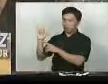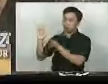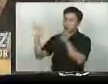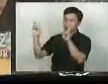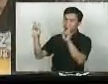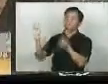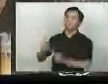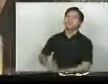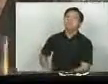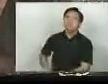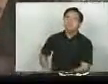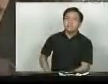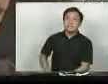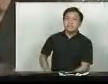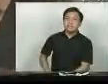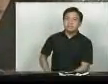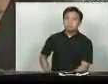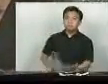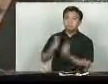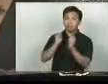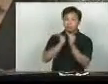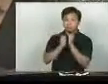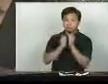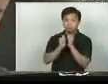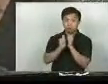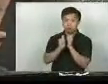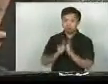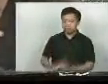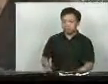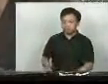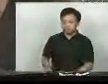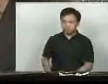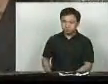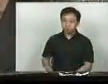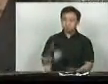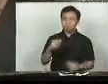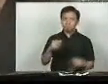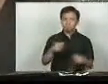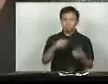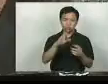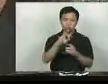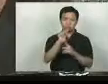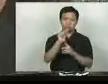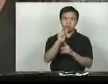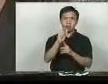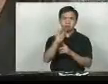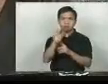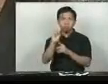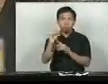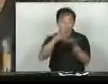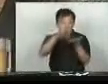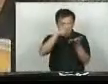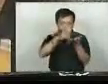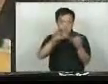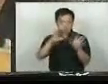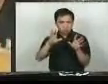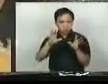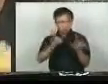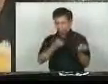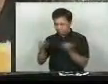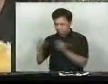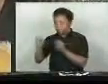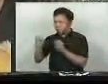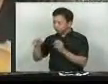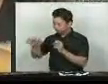uses the knowledge in the Fastbooks which I have acquired, and we help community-based livelihood